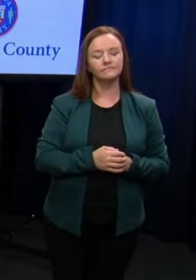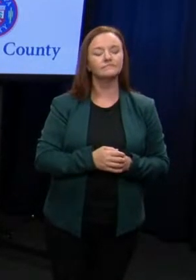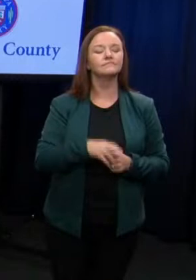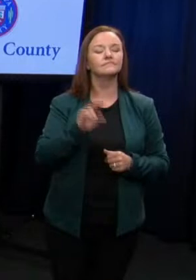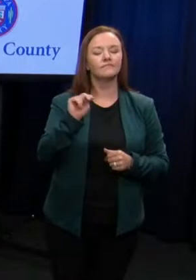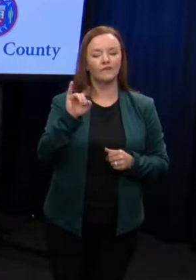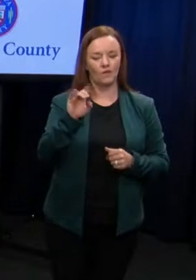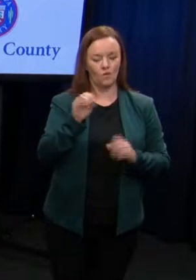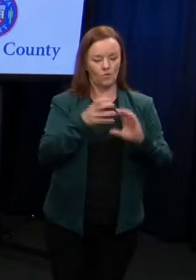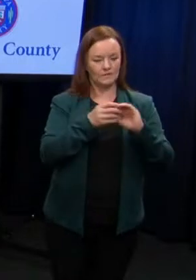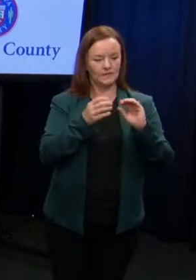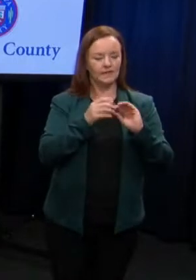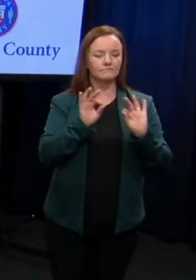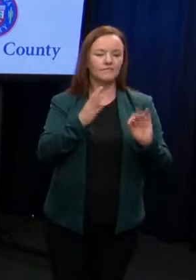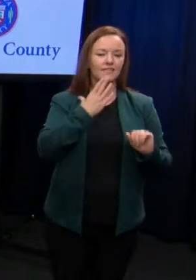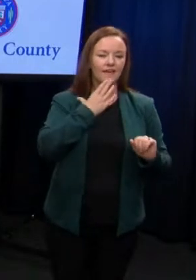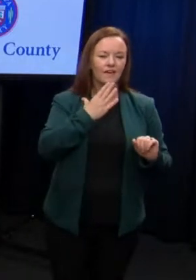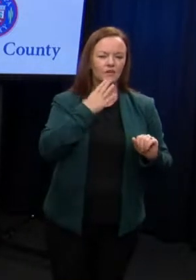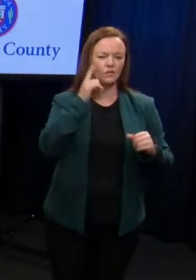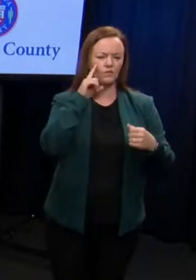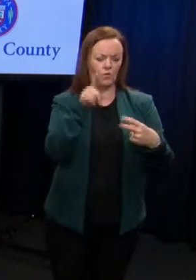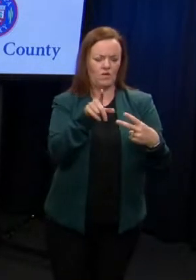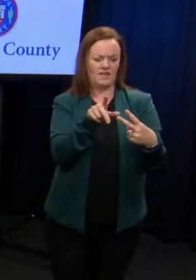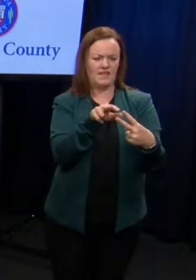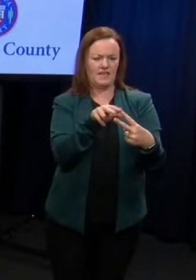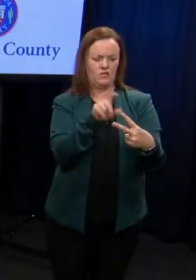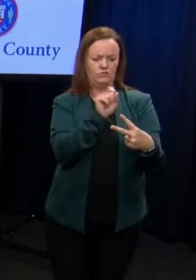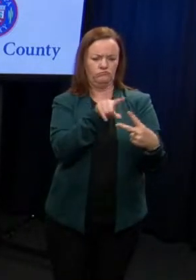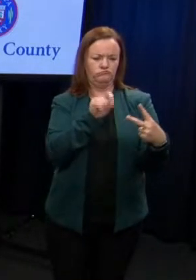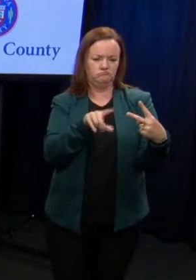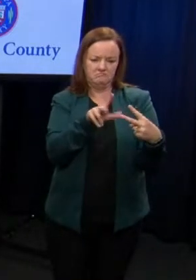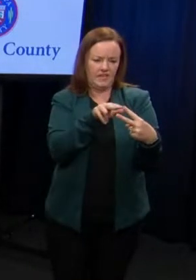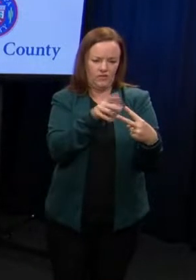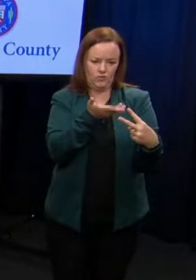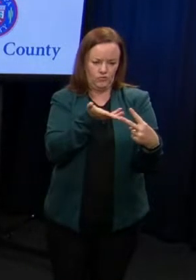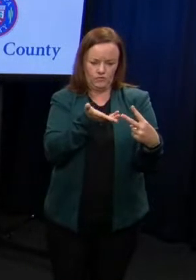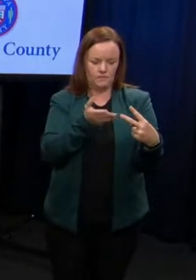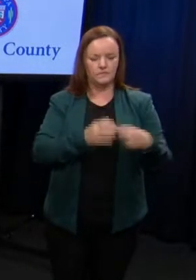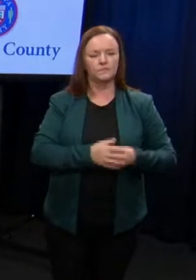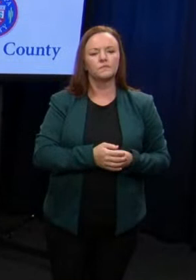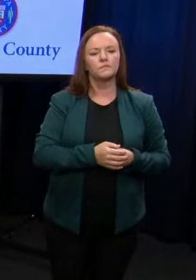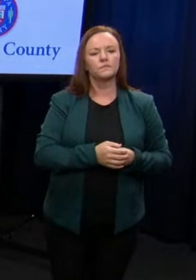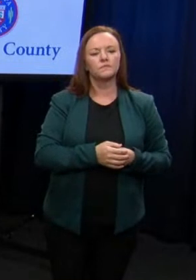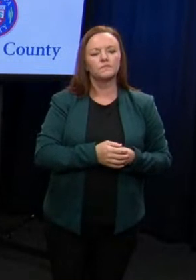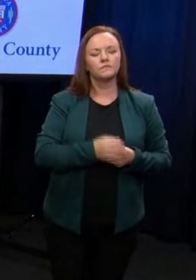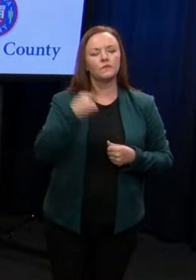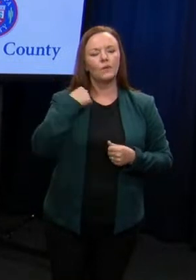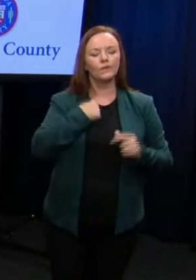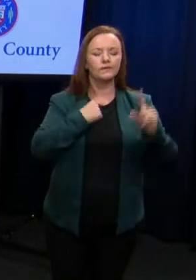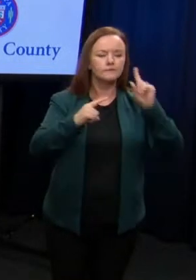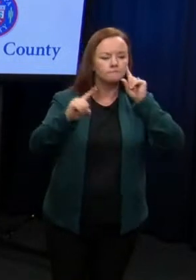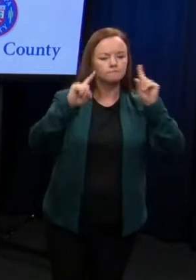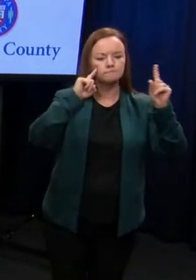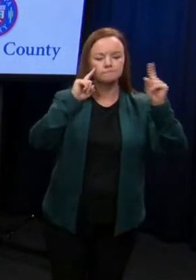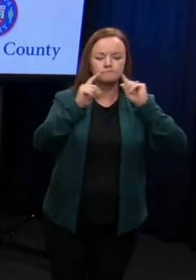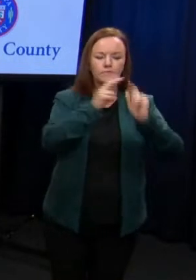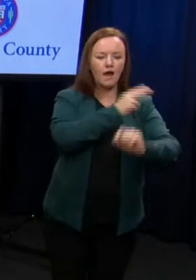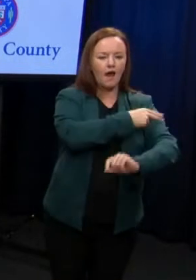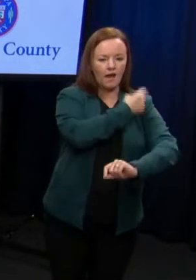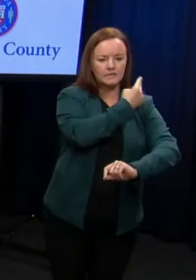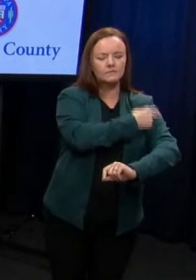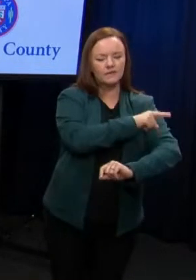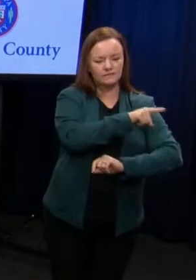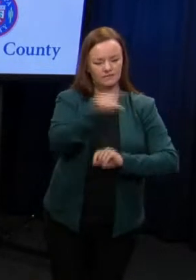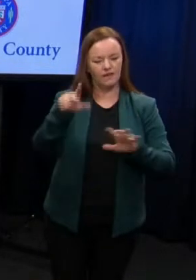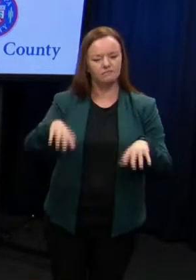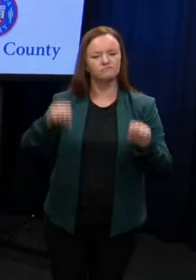Thank you. This is for either Dr. Sonnenschein or Director Flanagan. We keep hearing from hospitals holding press